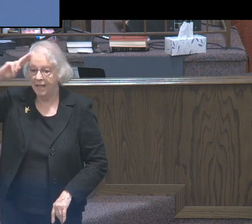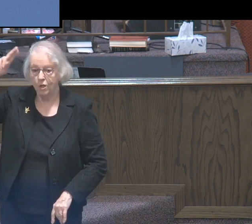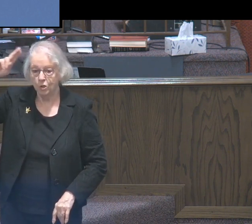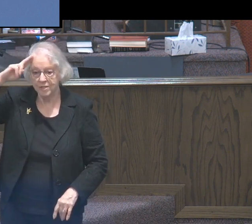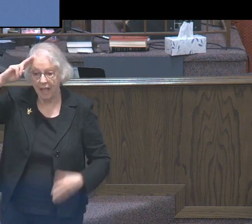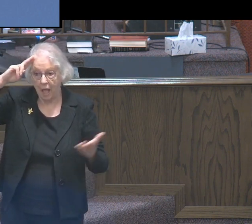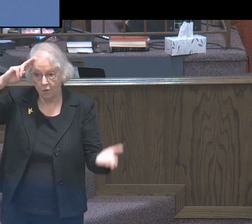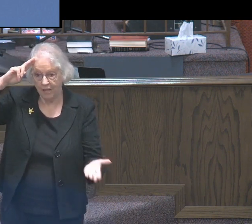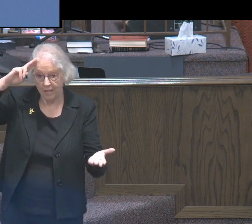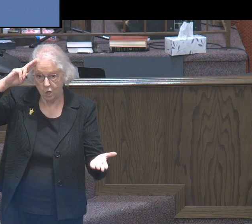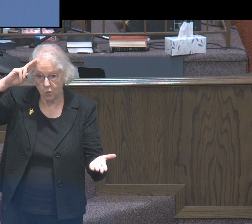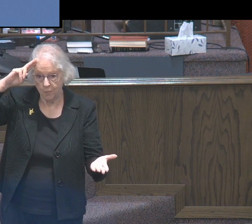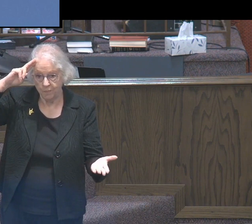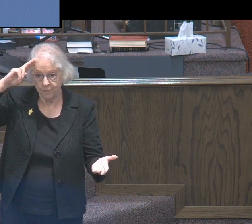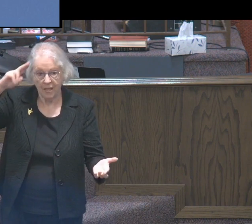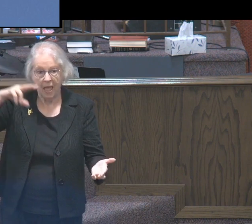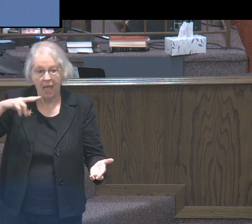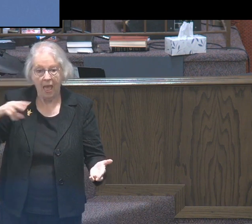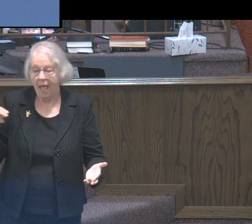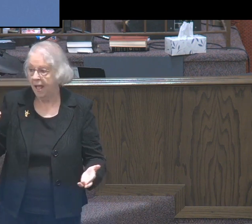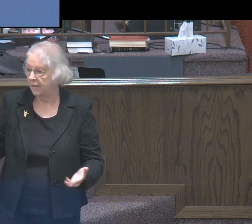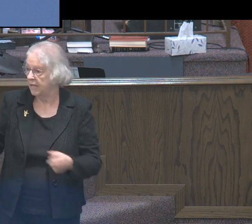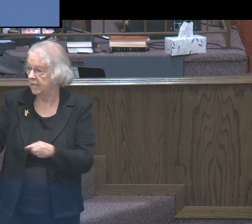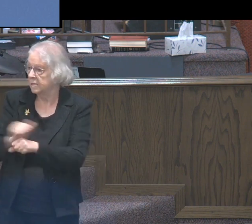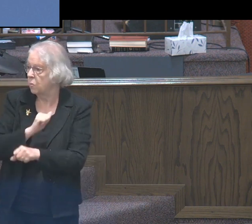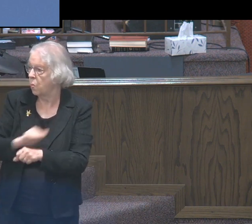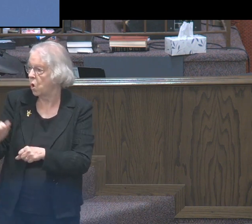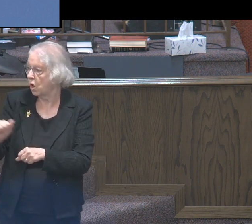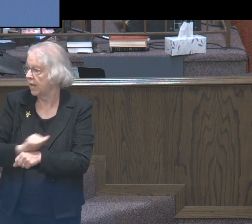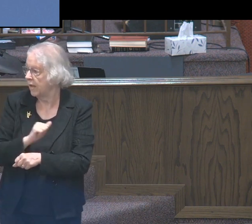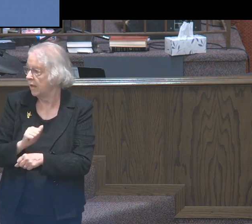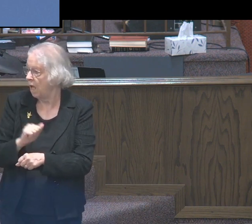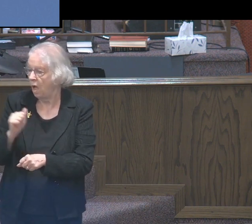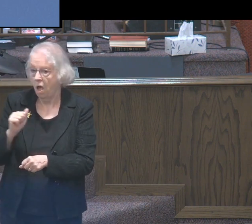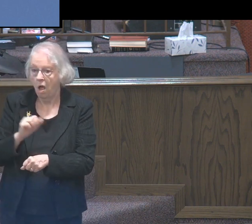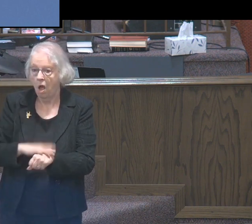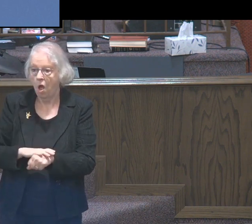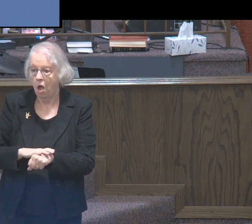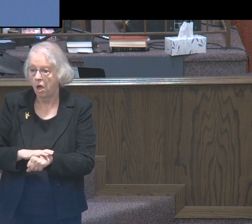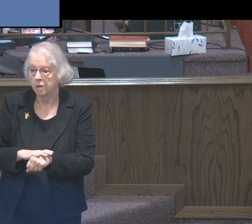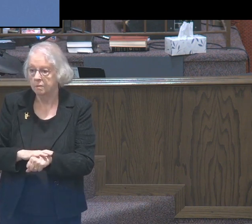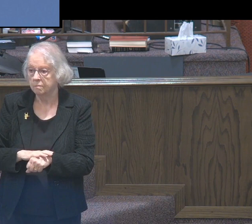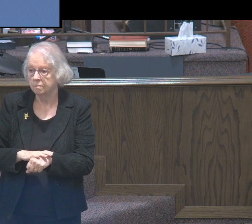will be kind of the last week we're going to wrap up taking those donations, we've got a good